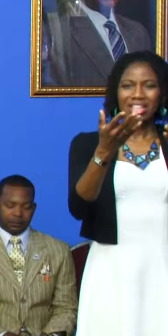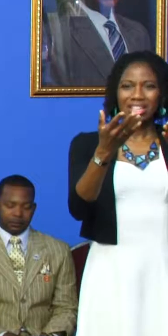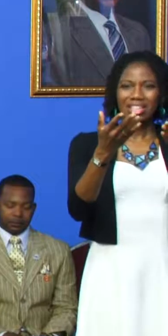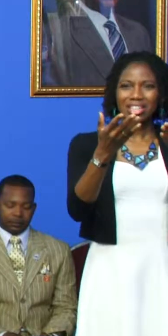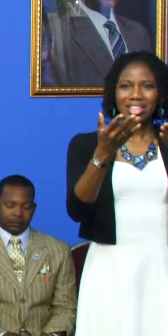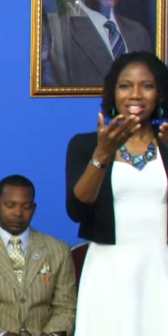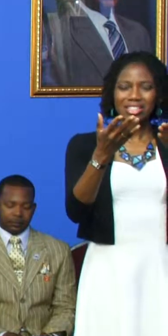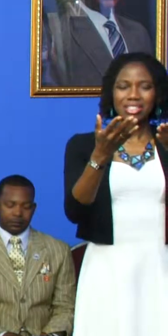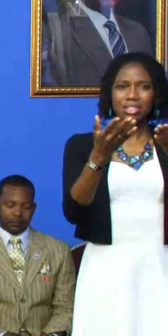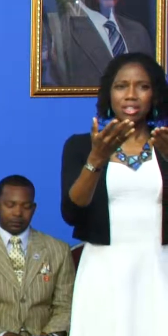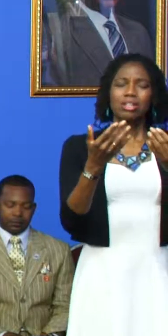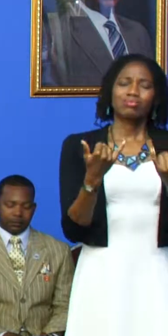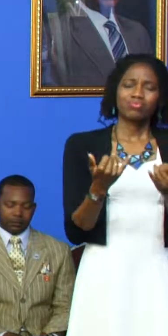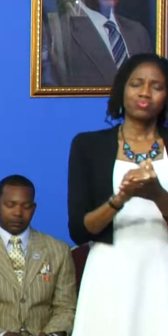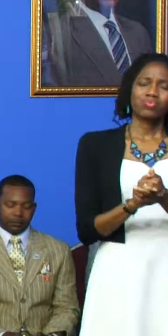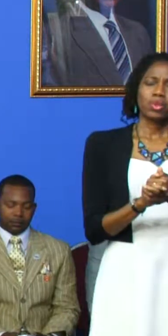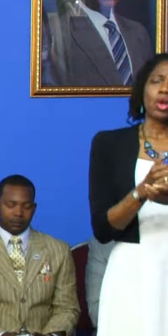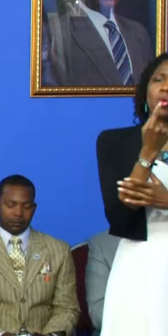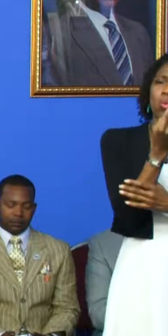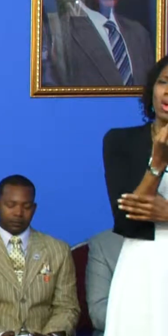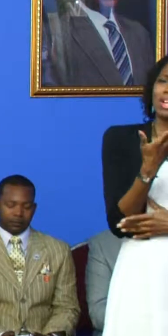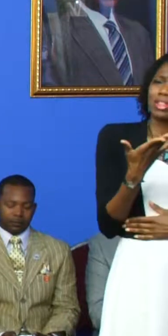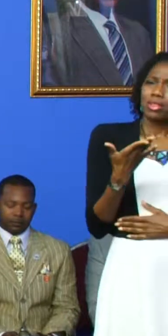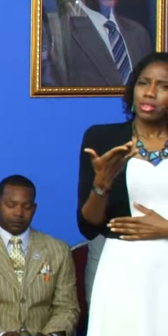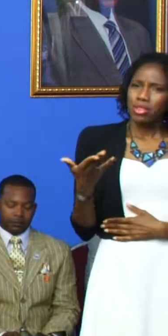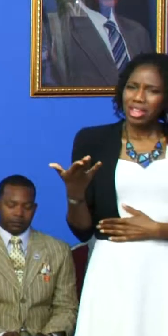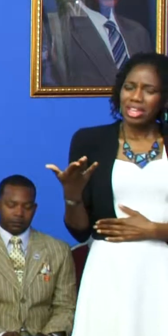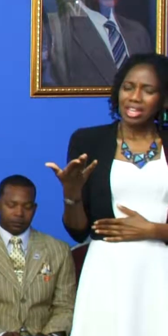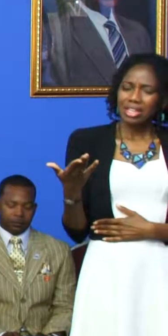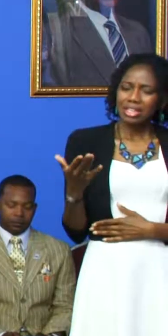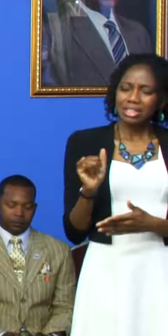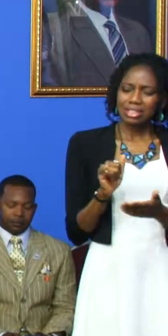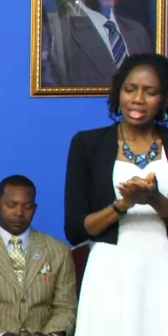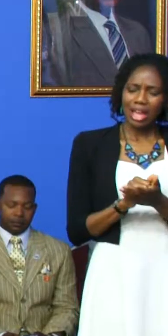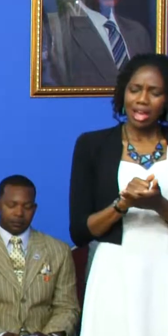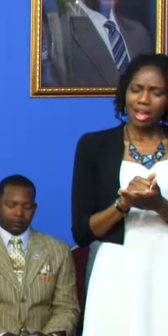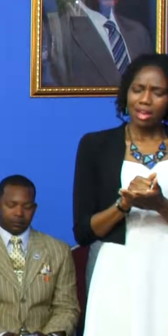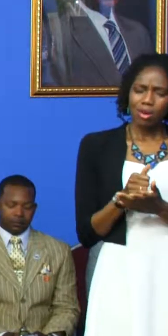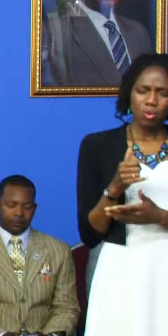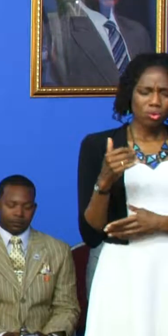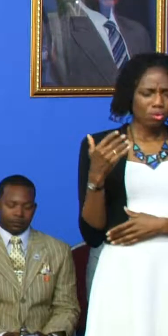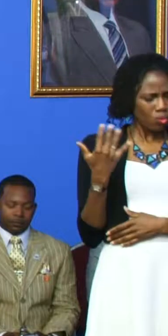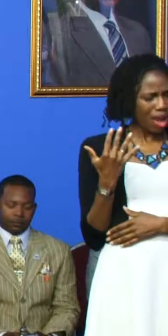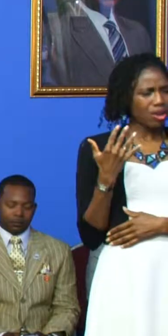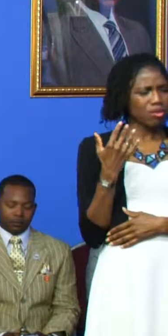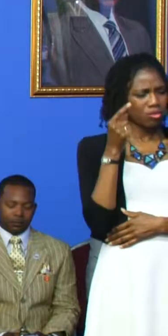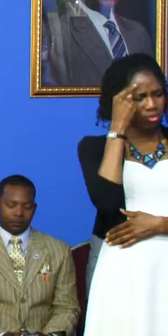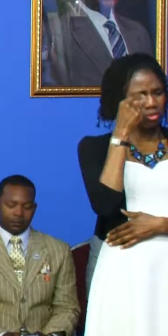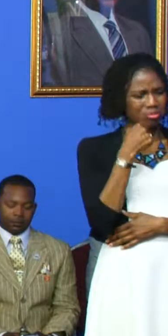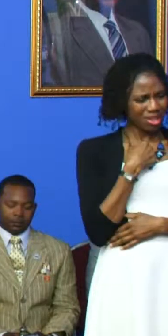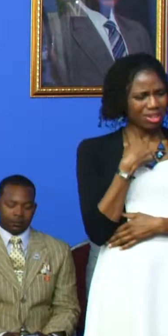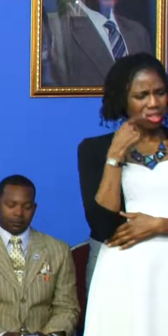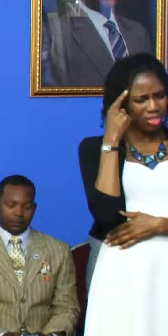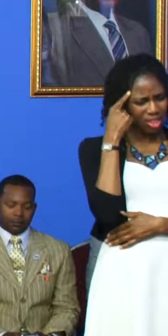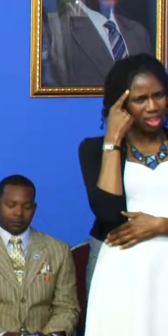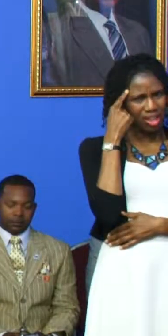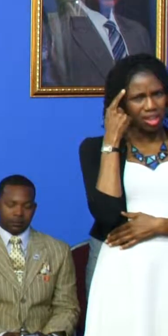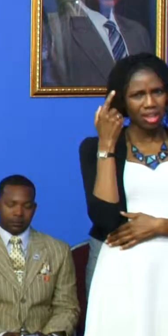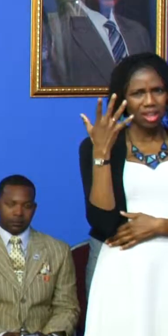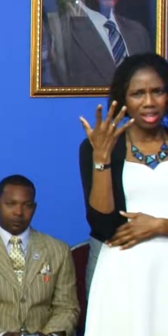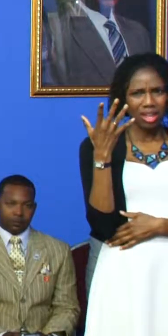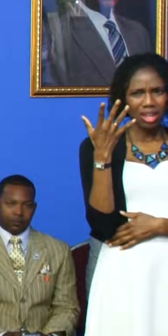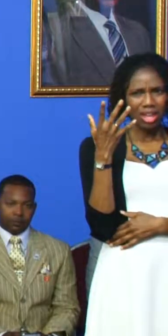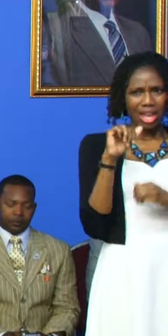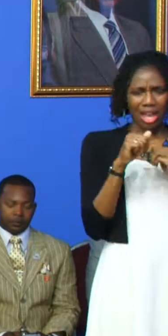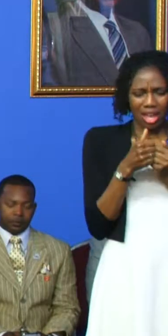get going. One of the things that is amazing to me is how we